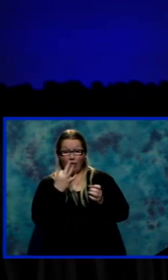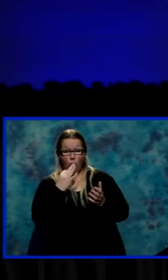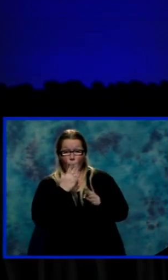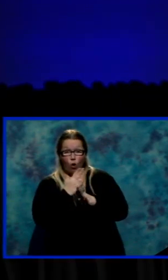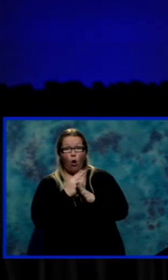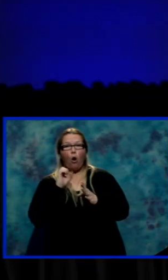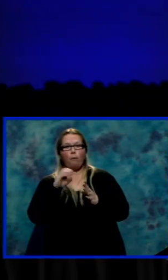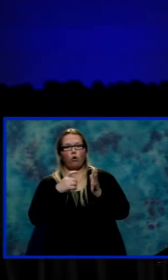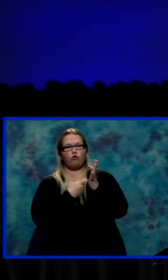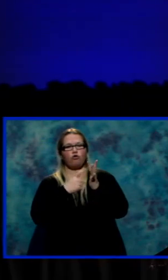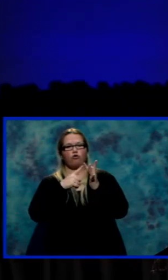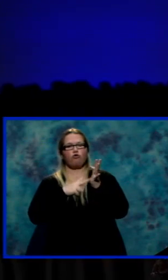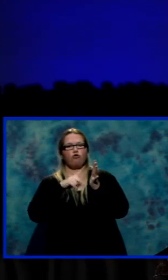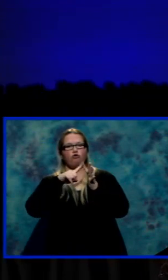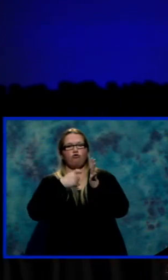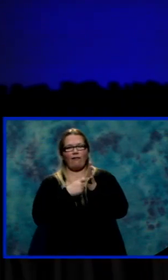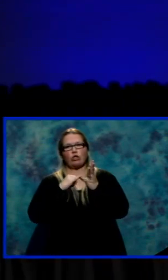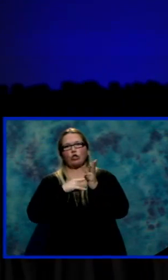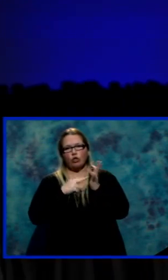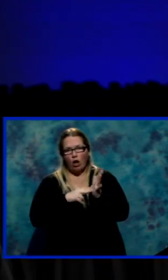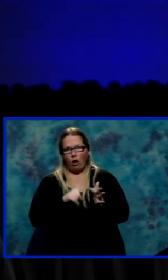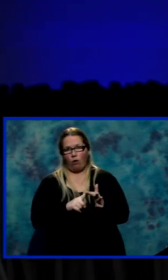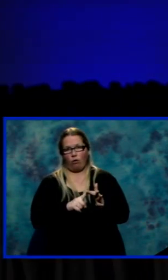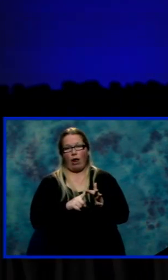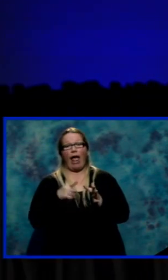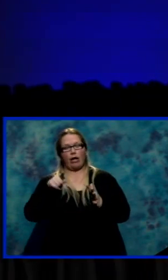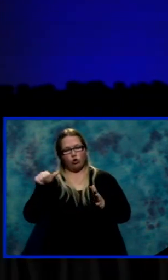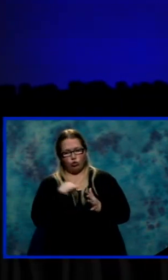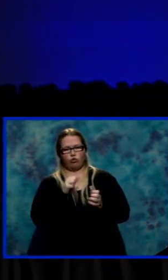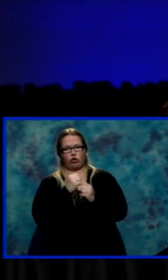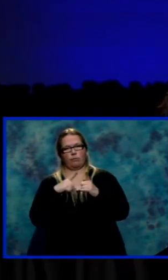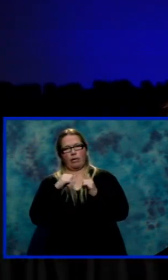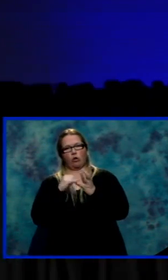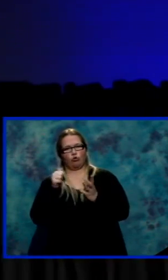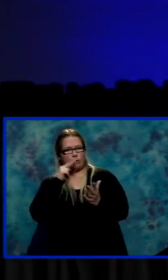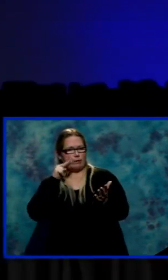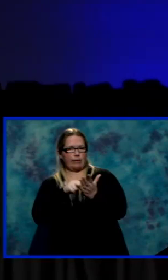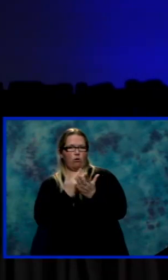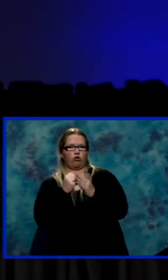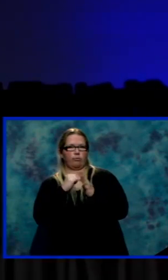or like Riverstone, okay? And you'll pick it up.